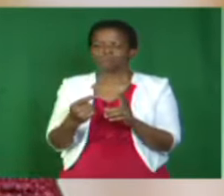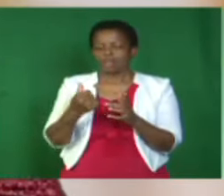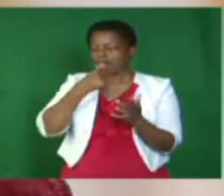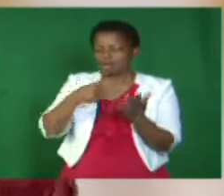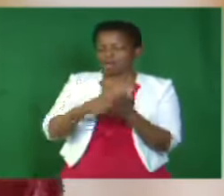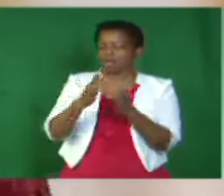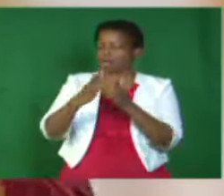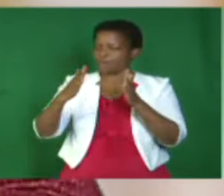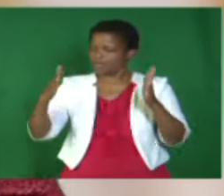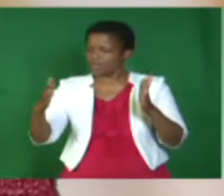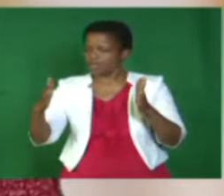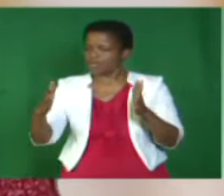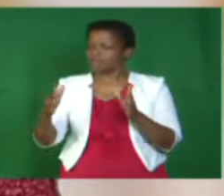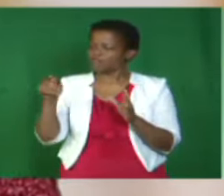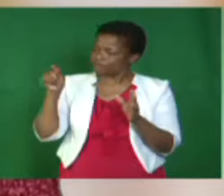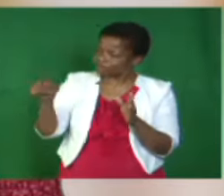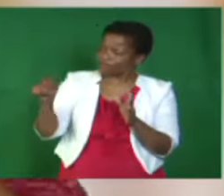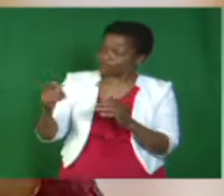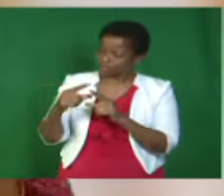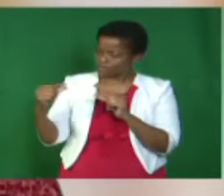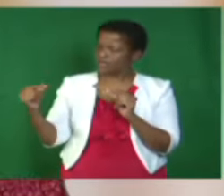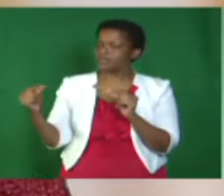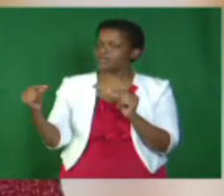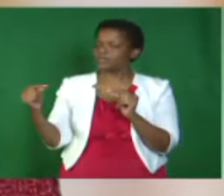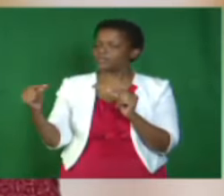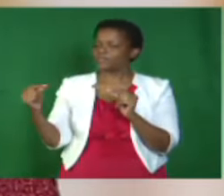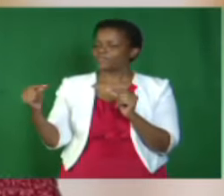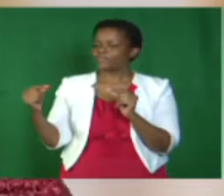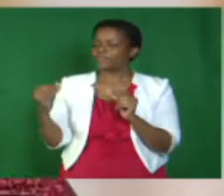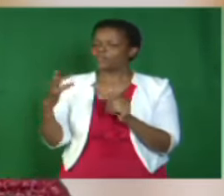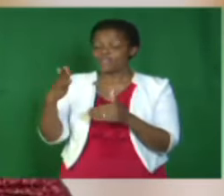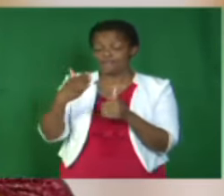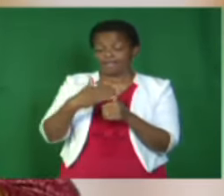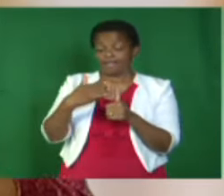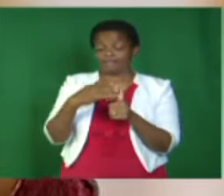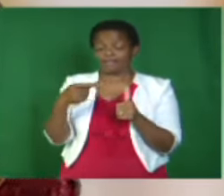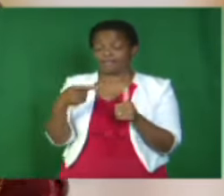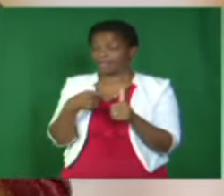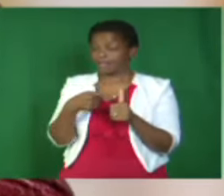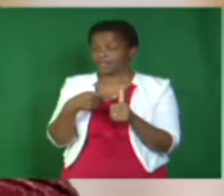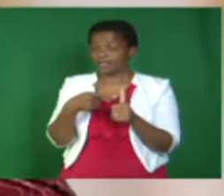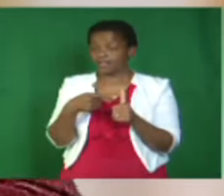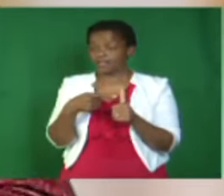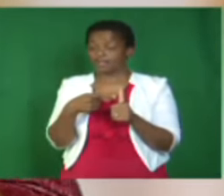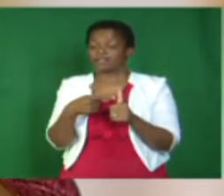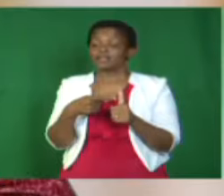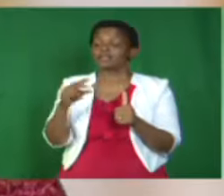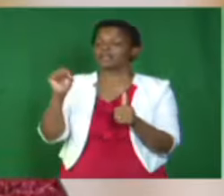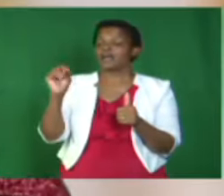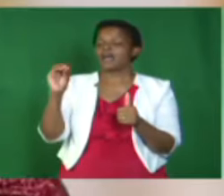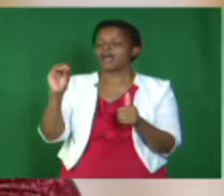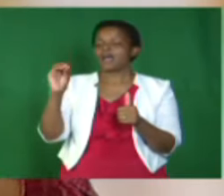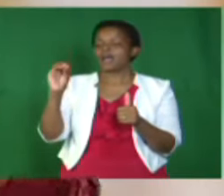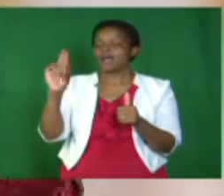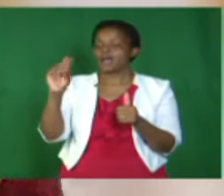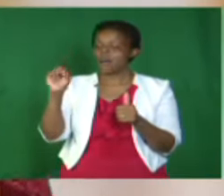capital letter and ending with a full stop. If your answer is a proper noun, these are nouns